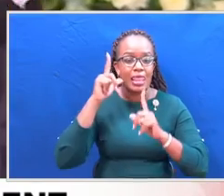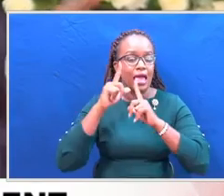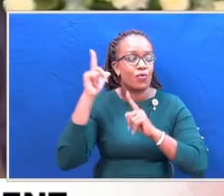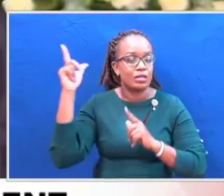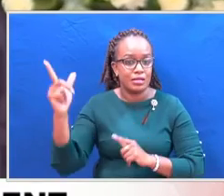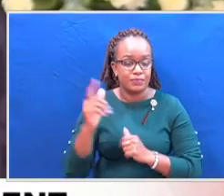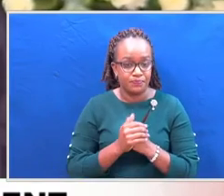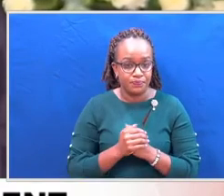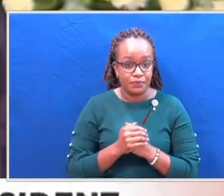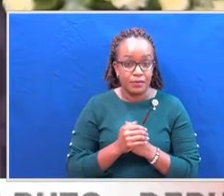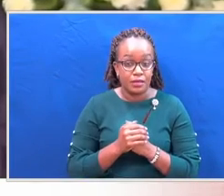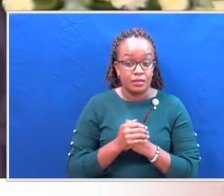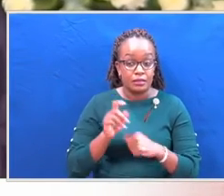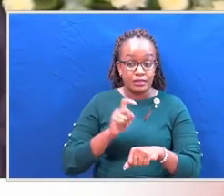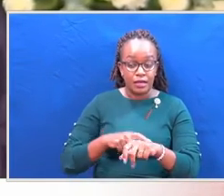Looking at his life,